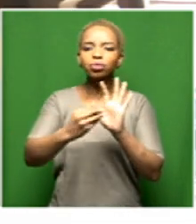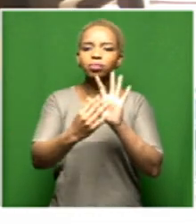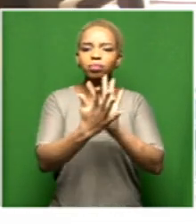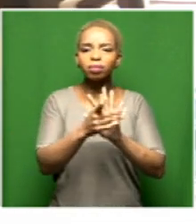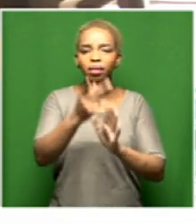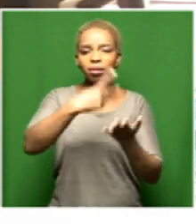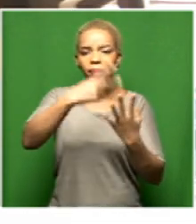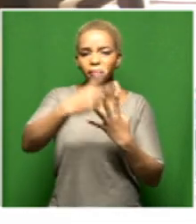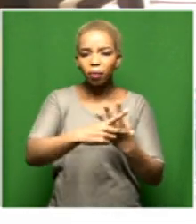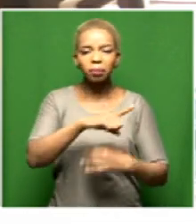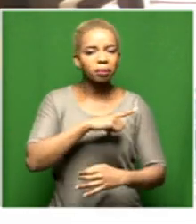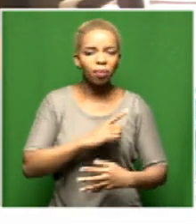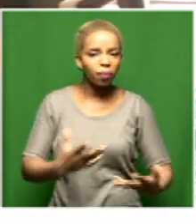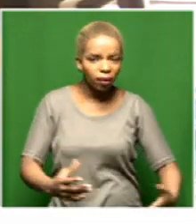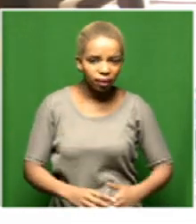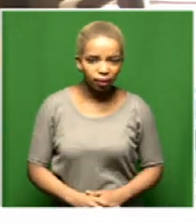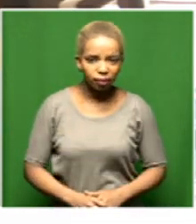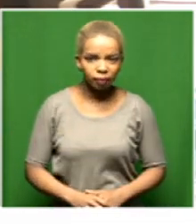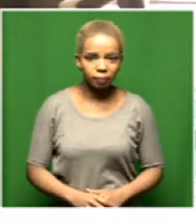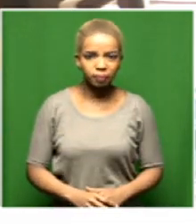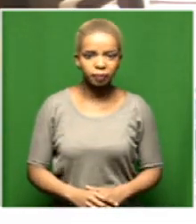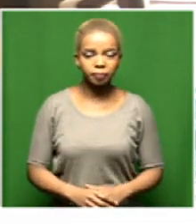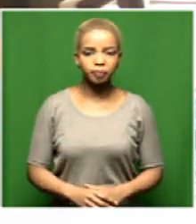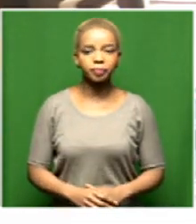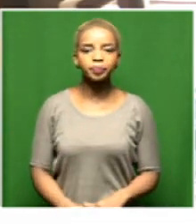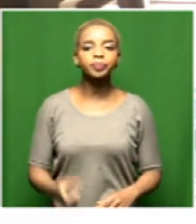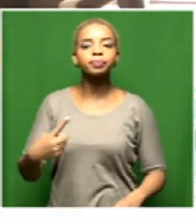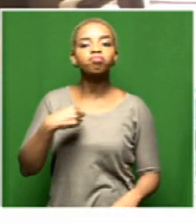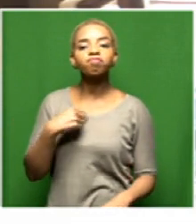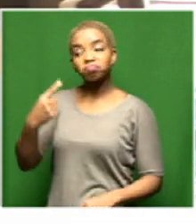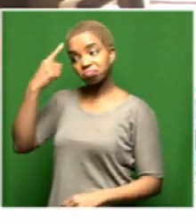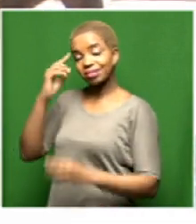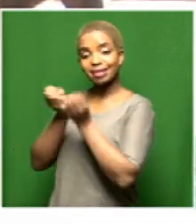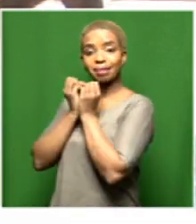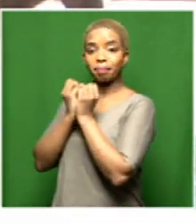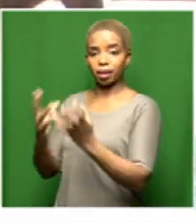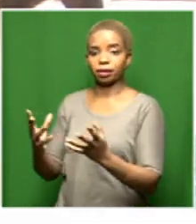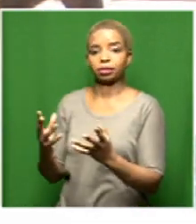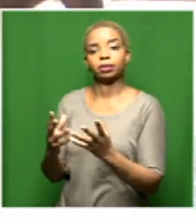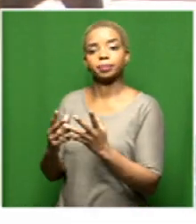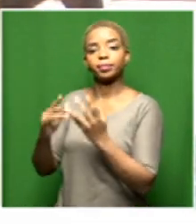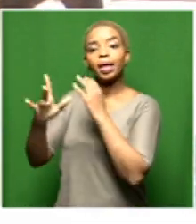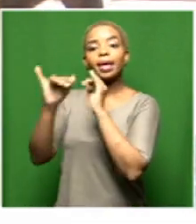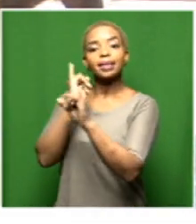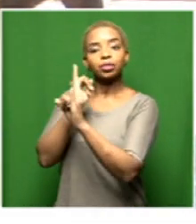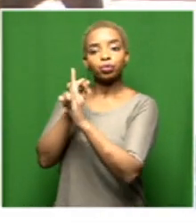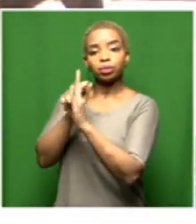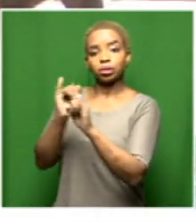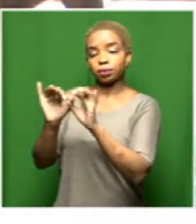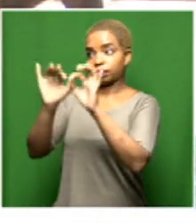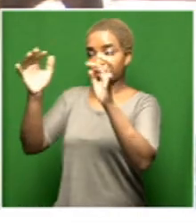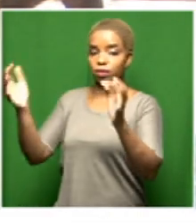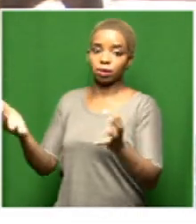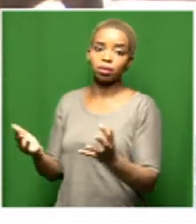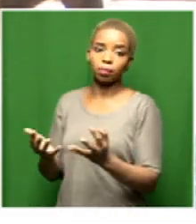project? I think Con Hill, like many museums and institutions of our kind around the world, have to find ways to